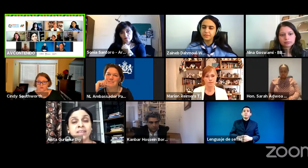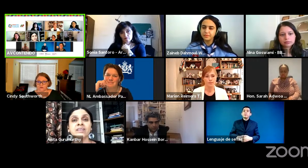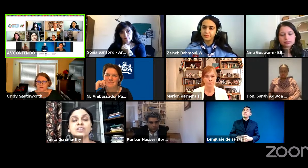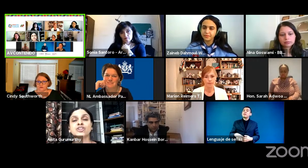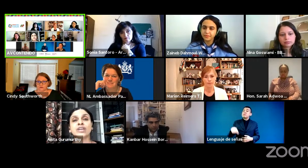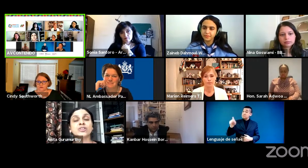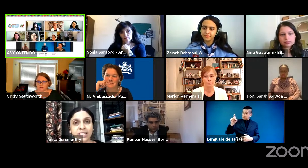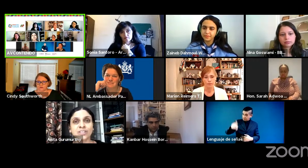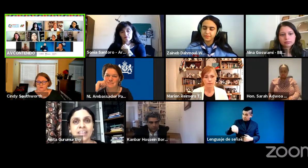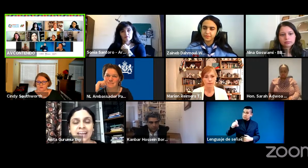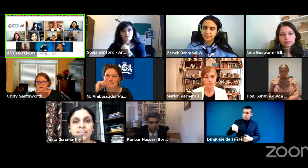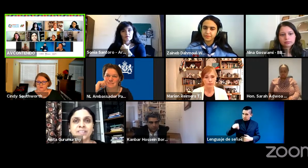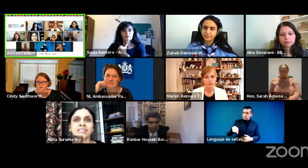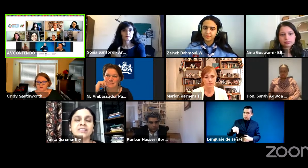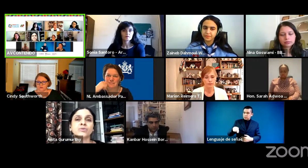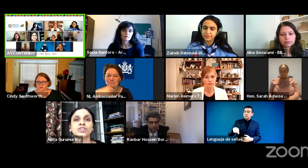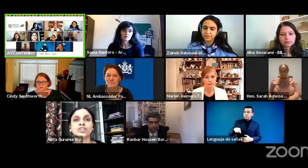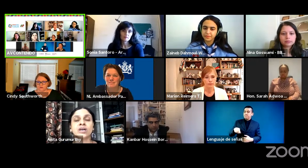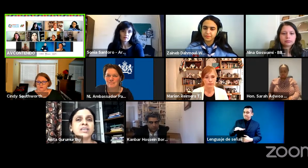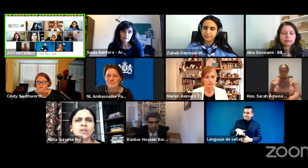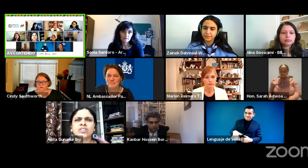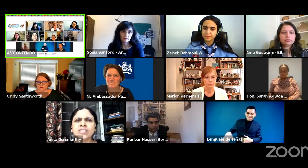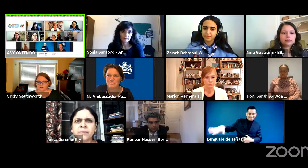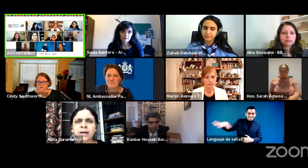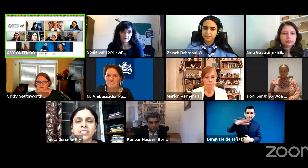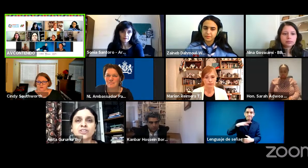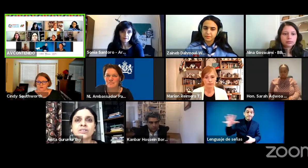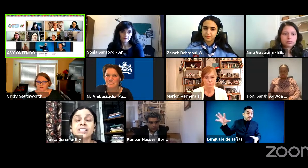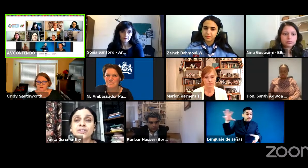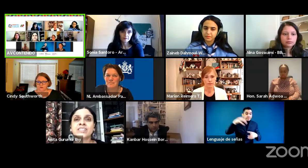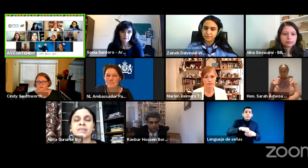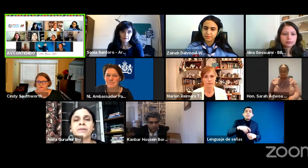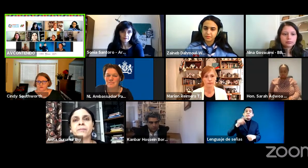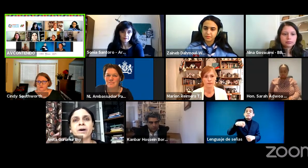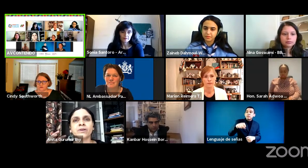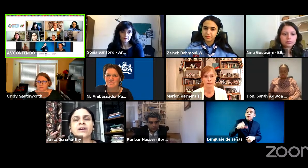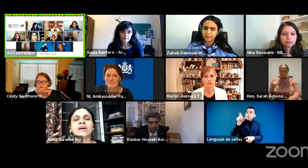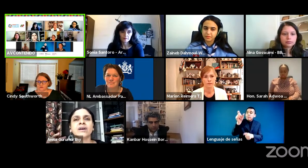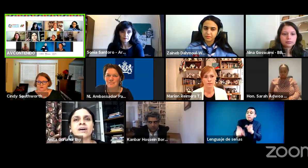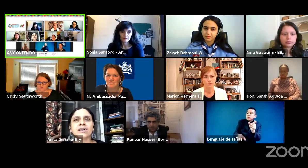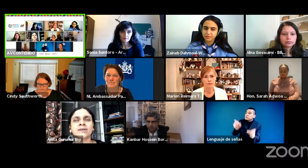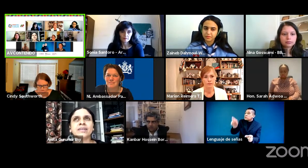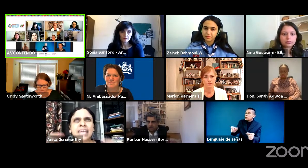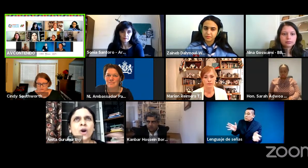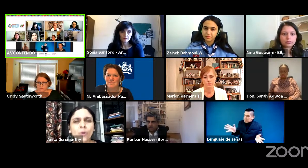also encourage educational activities, which is not just about digital literacy, but about